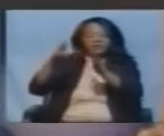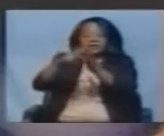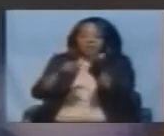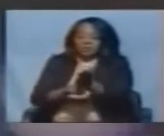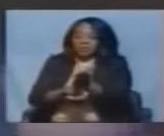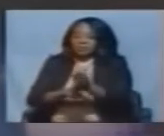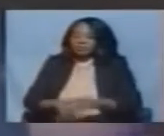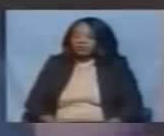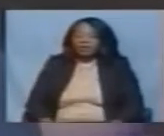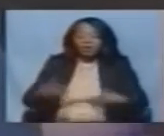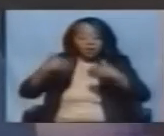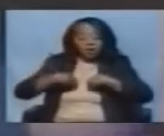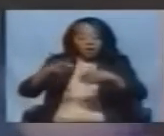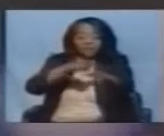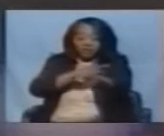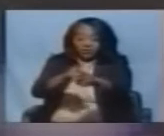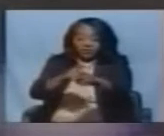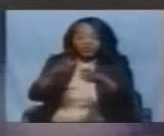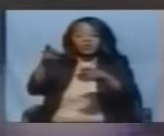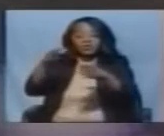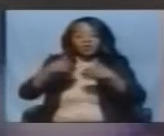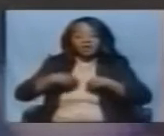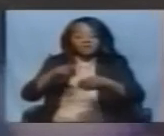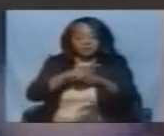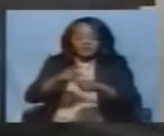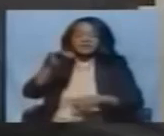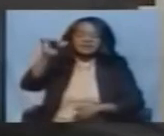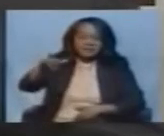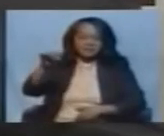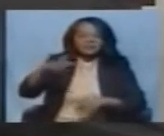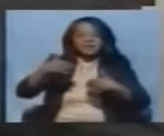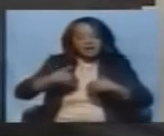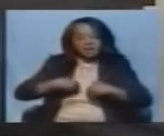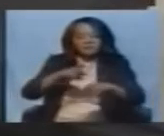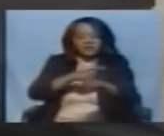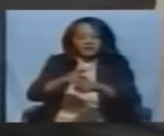Do you have enough professionals? Yes, that's the problem you have. No, we have a lot of professionals. But